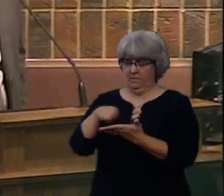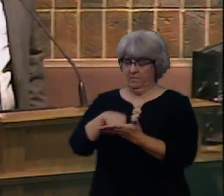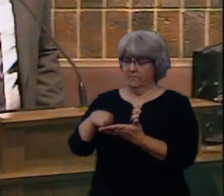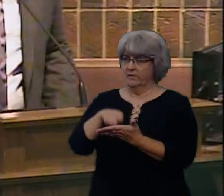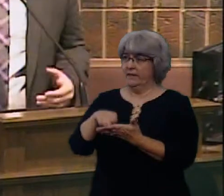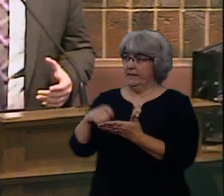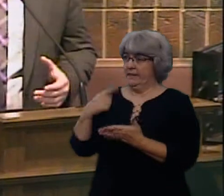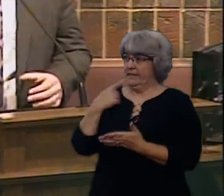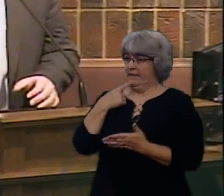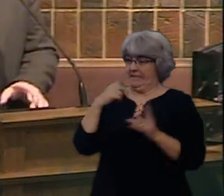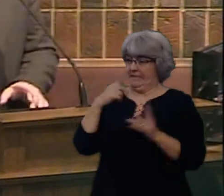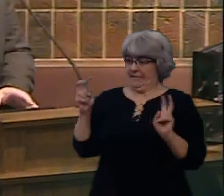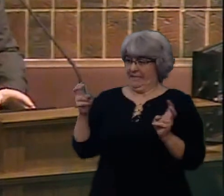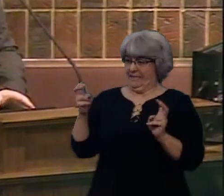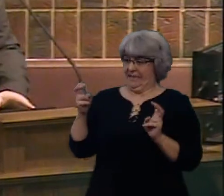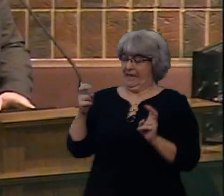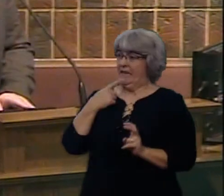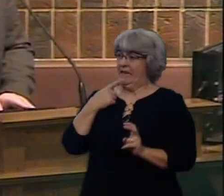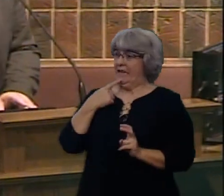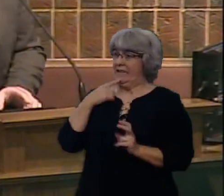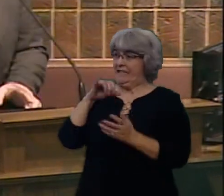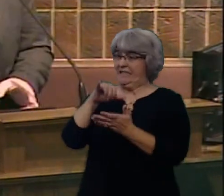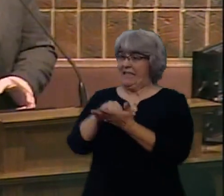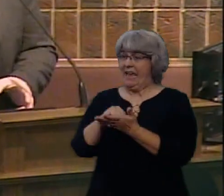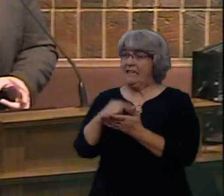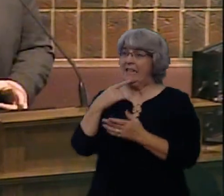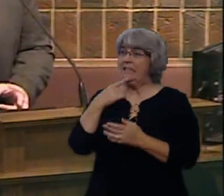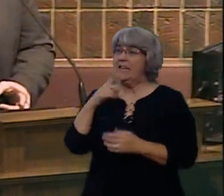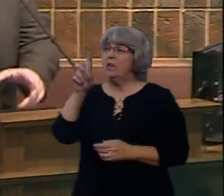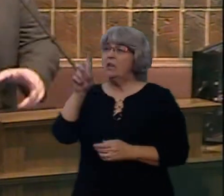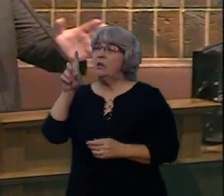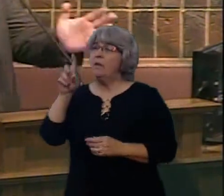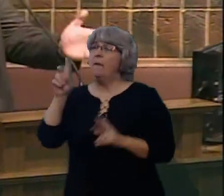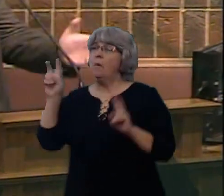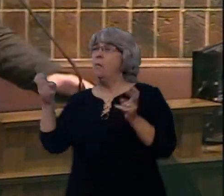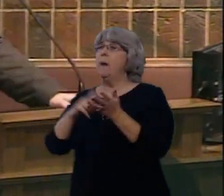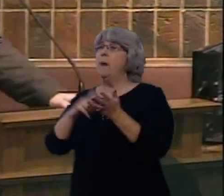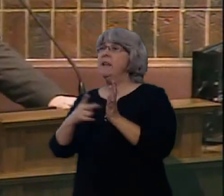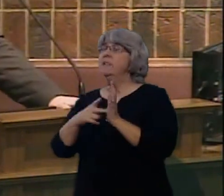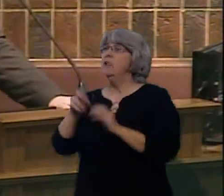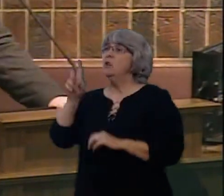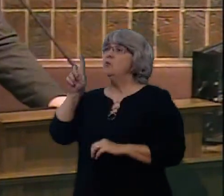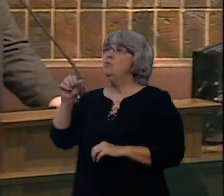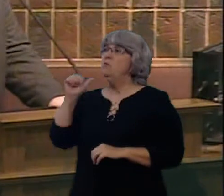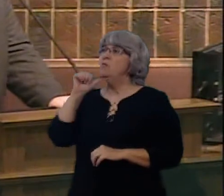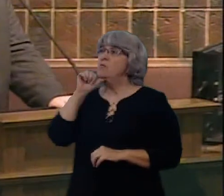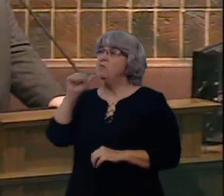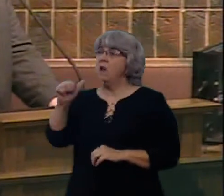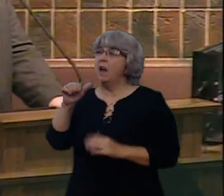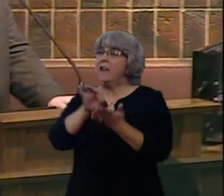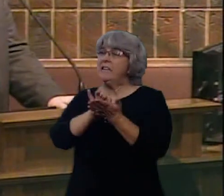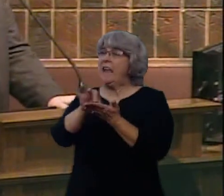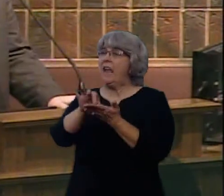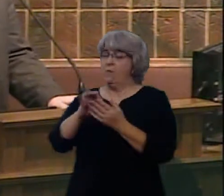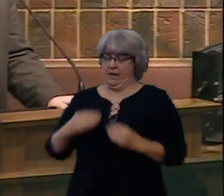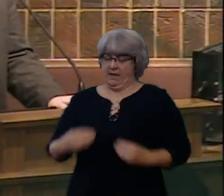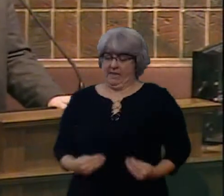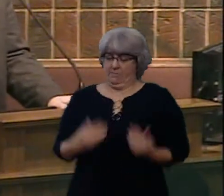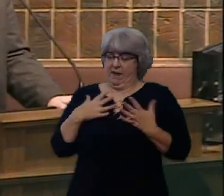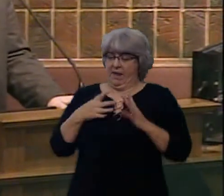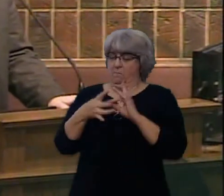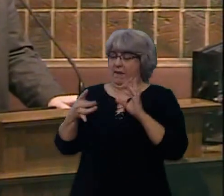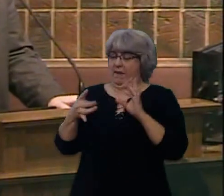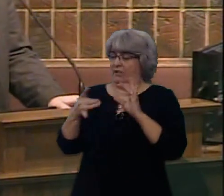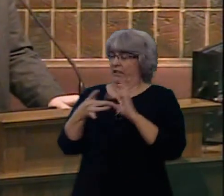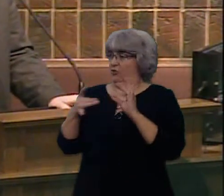despise prophecies, as do not count inspired messages as nothing. Now, the word here is prophecies, but I think that's an interesting way to put it and a